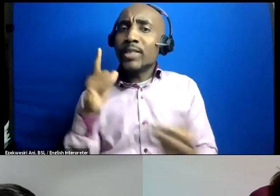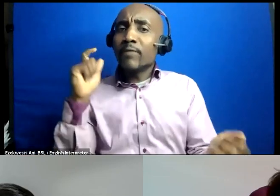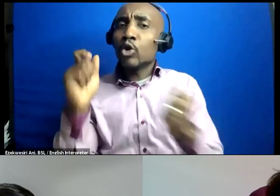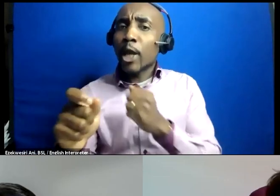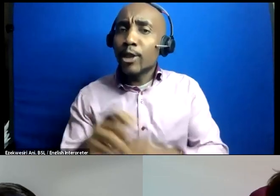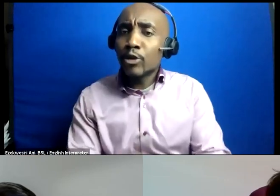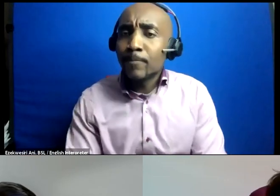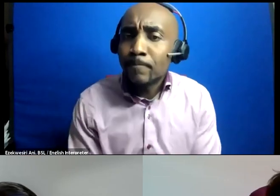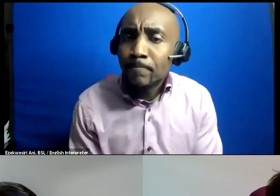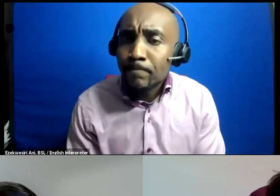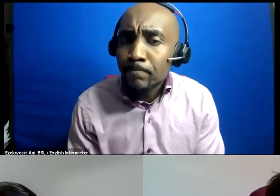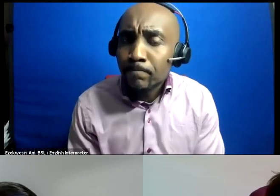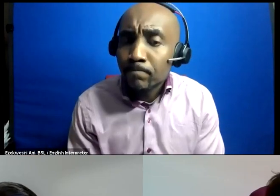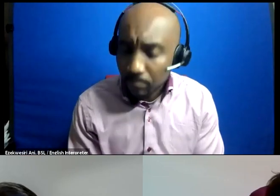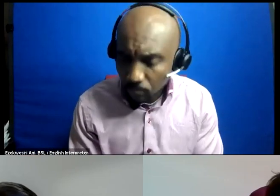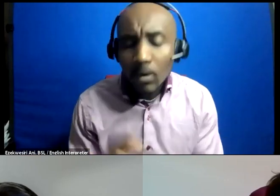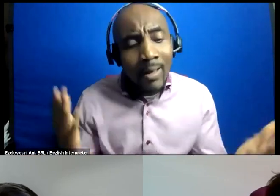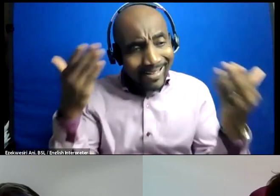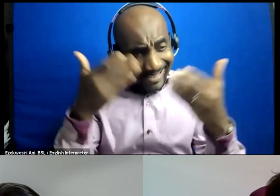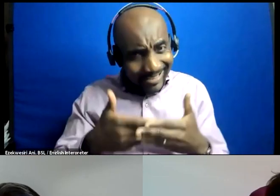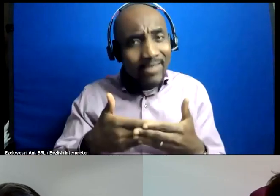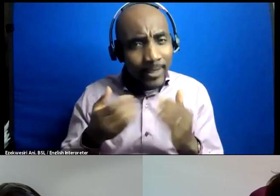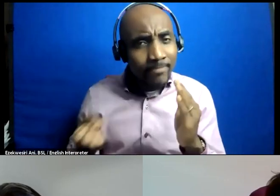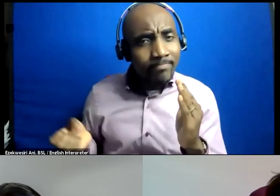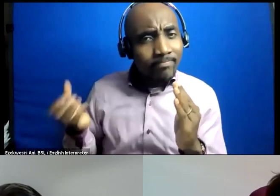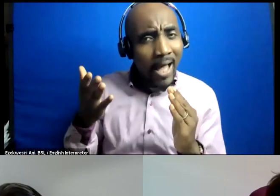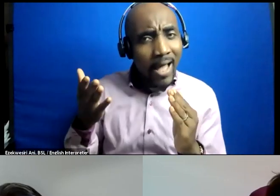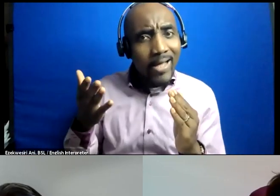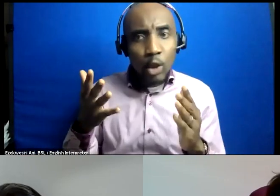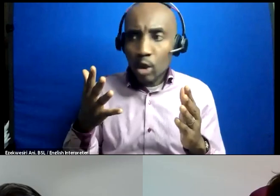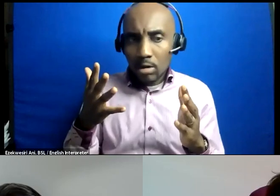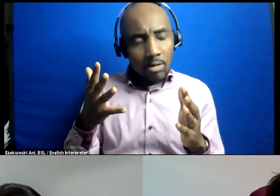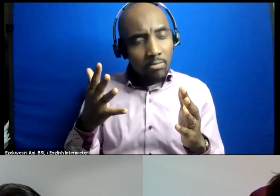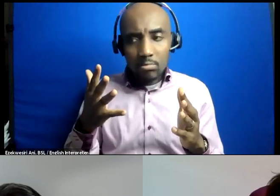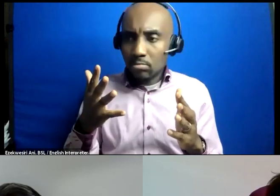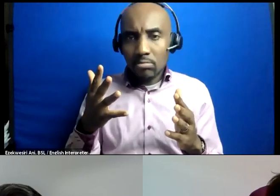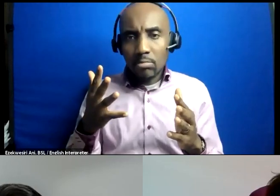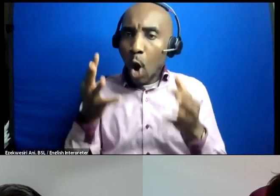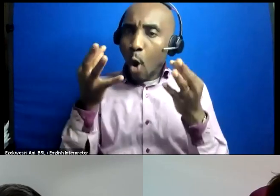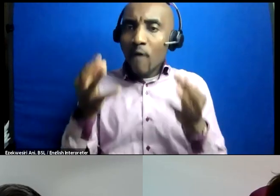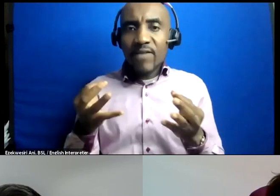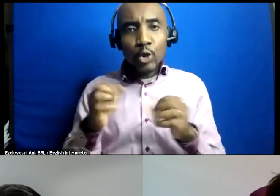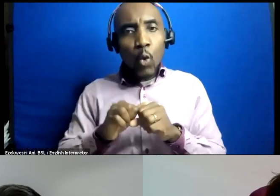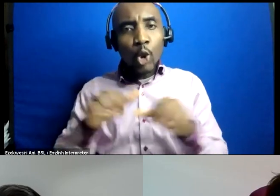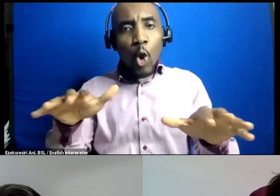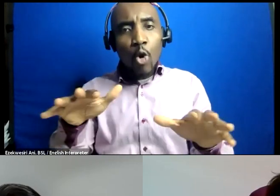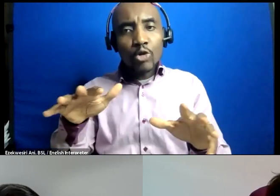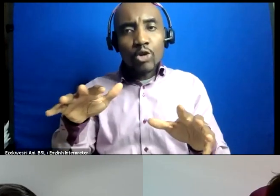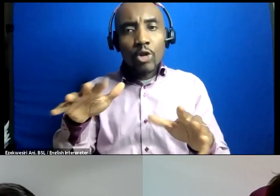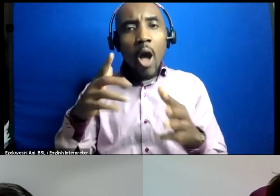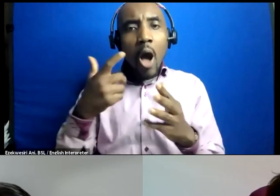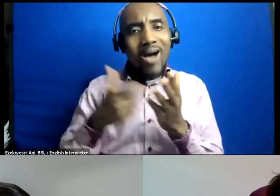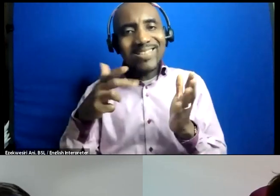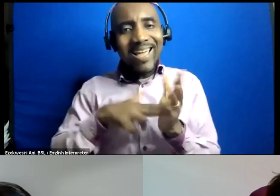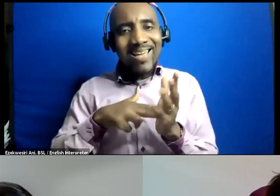And on another note this evening, we'll also mark the official launch of the RCM Mental Health Forum's Ethnic Minority Subgroup. And on